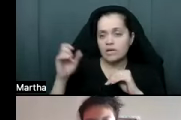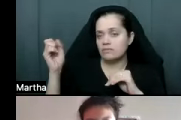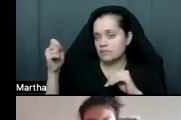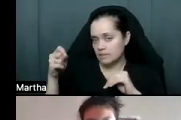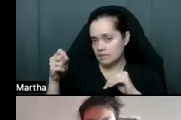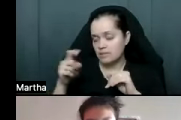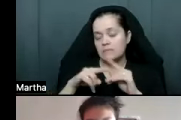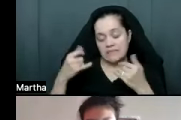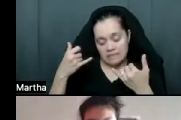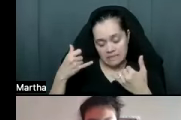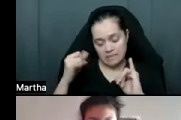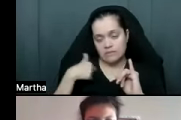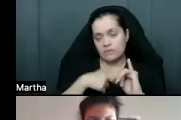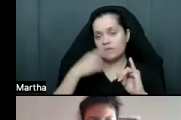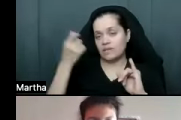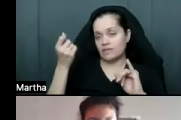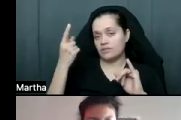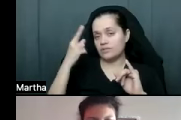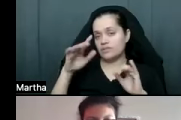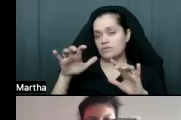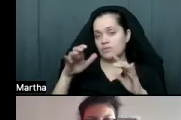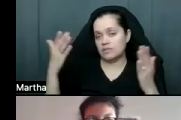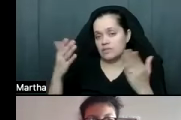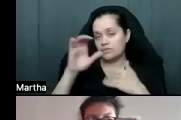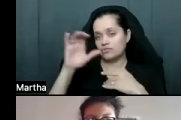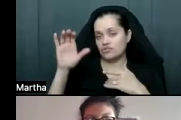we understand winter here in Chicago too.